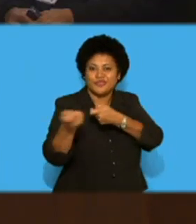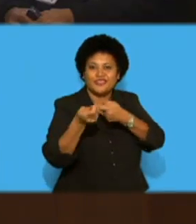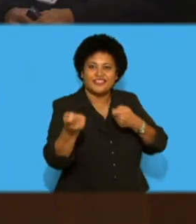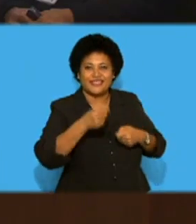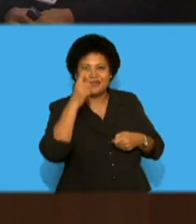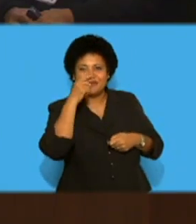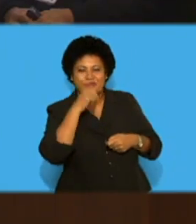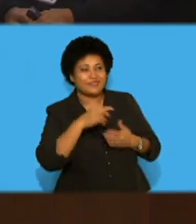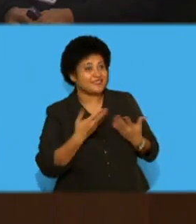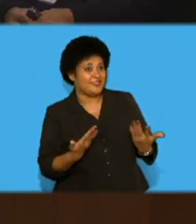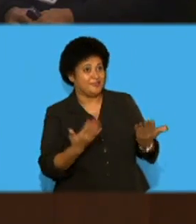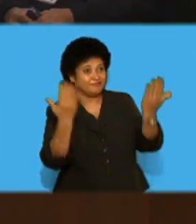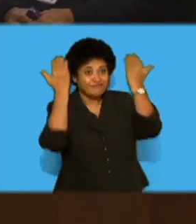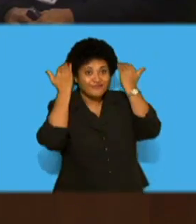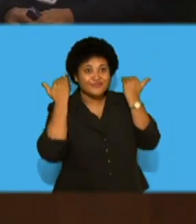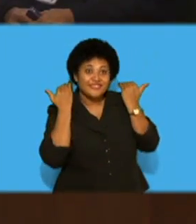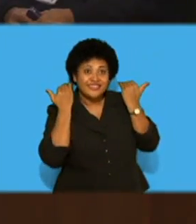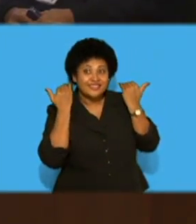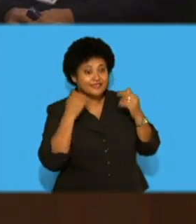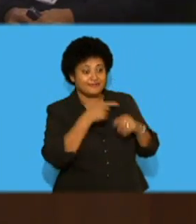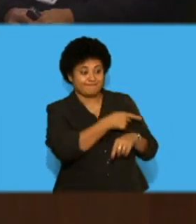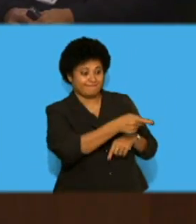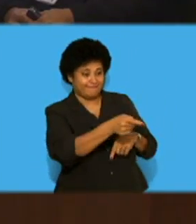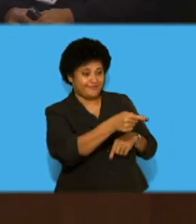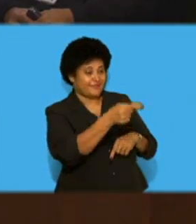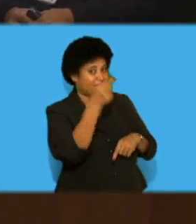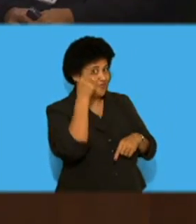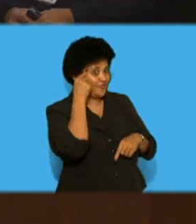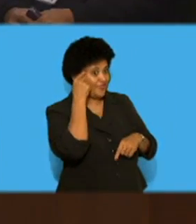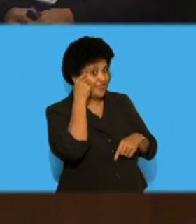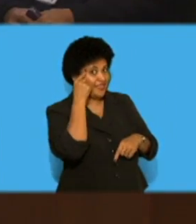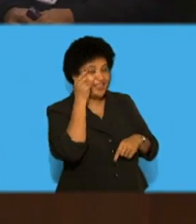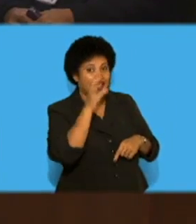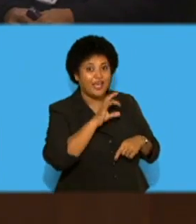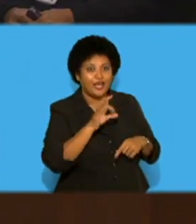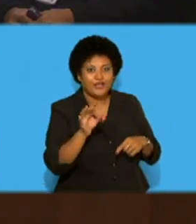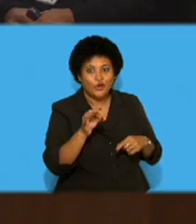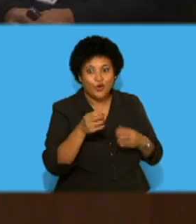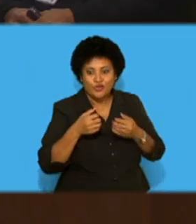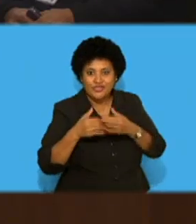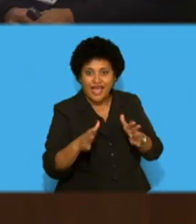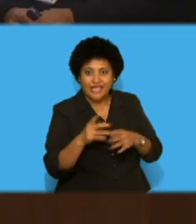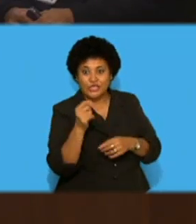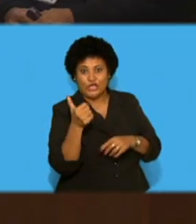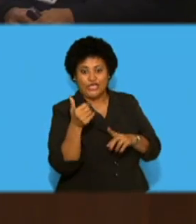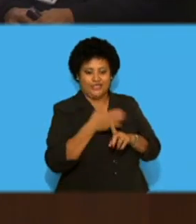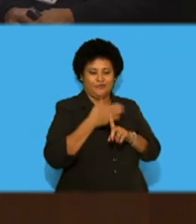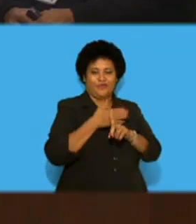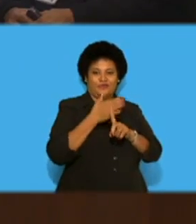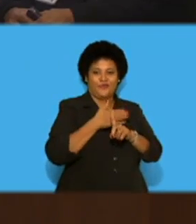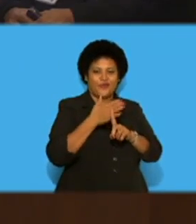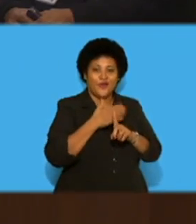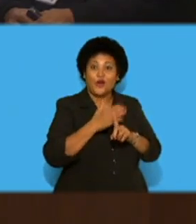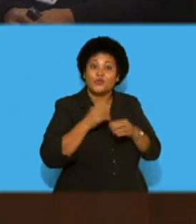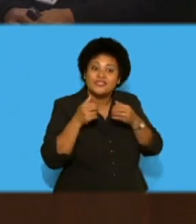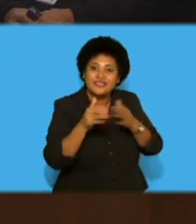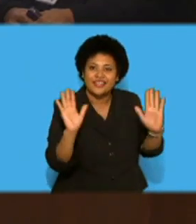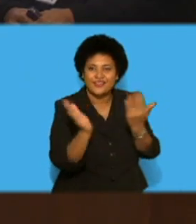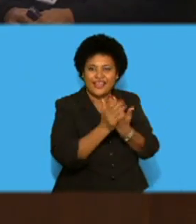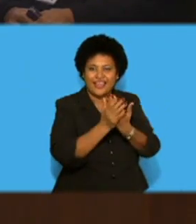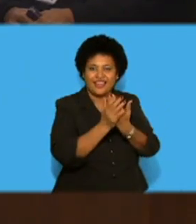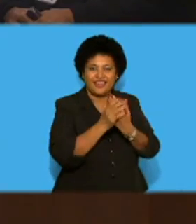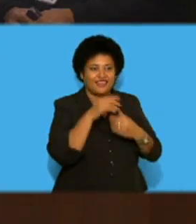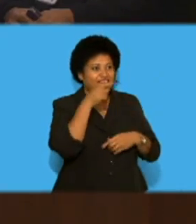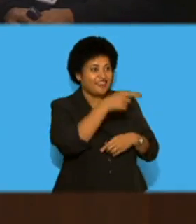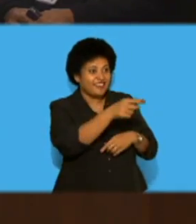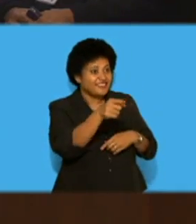Mr. Speaker, but they have to be mindful. Don't start the race too early, my friend. Don't start the race too early. You'll run